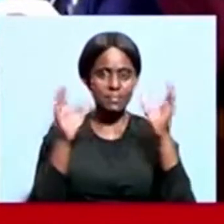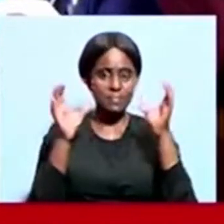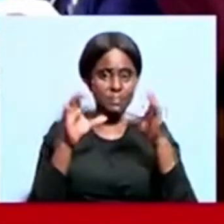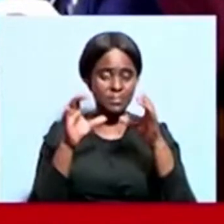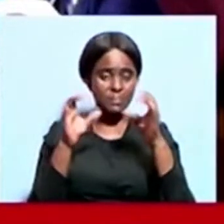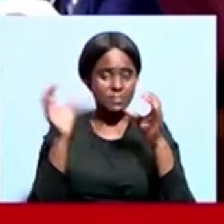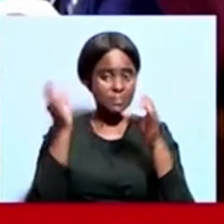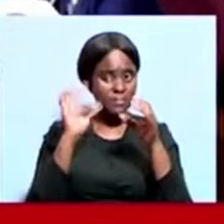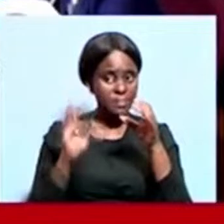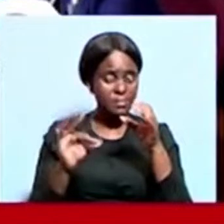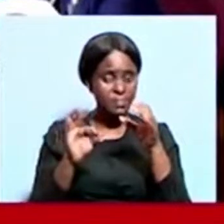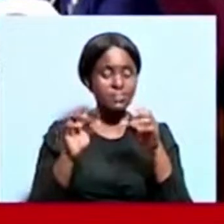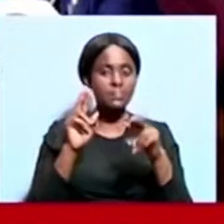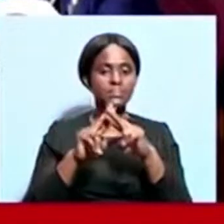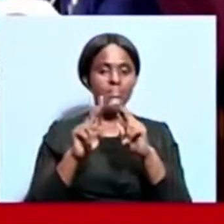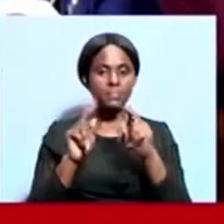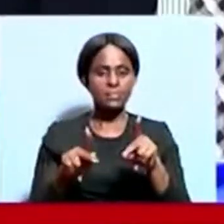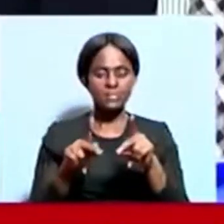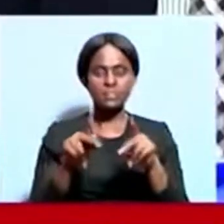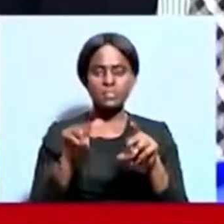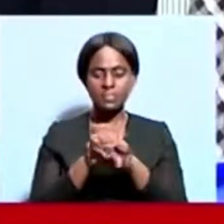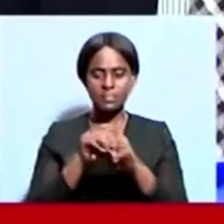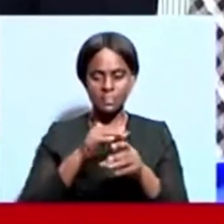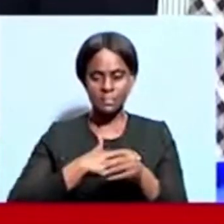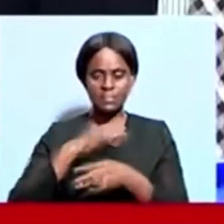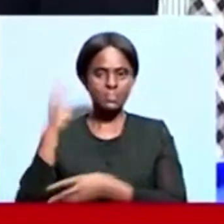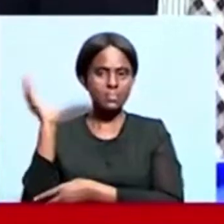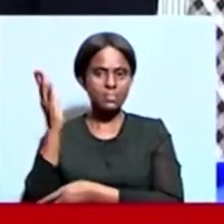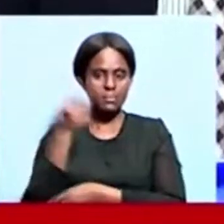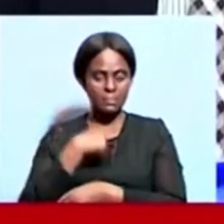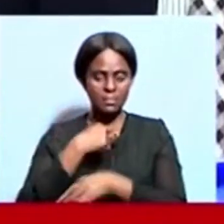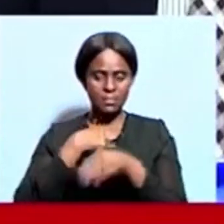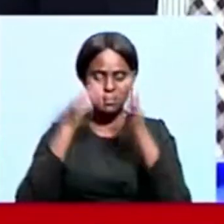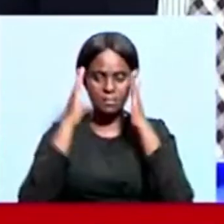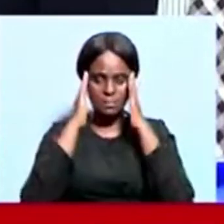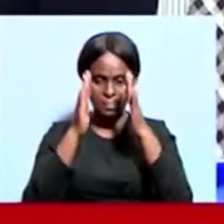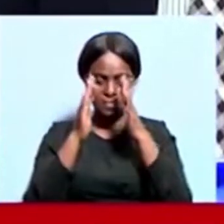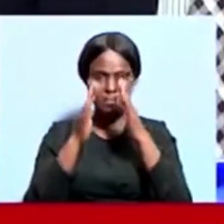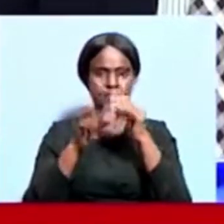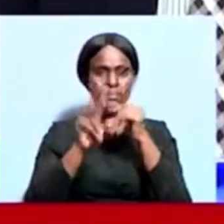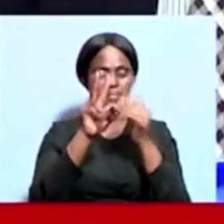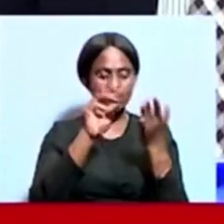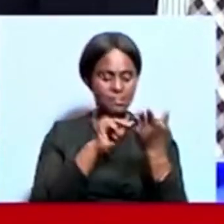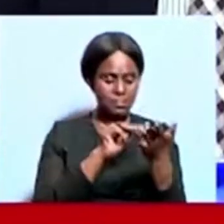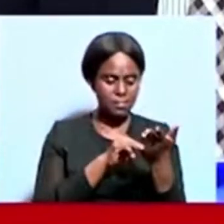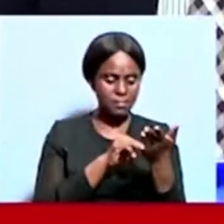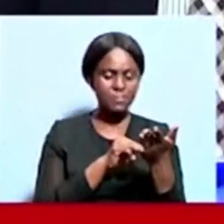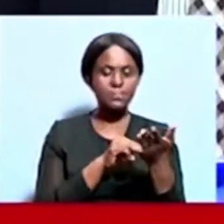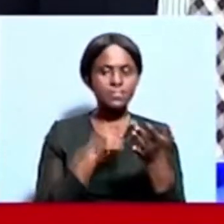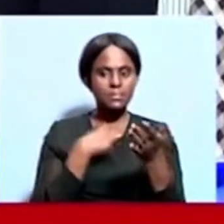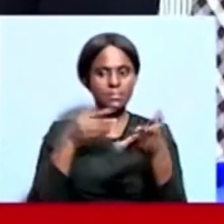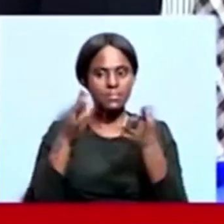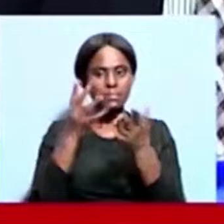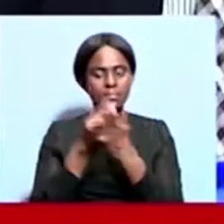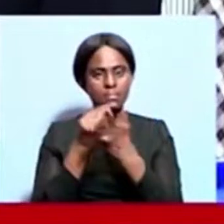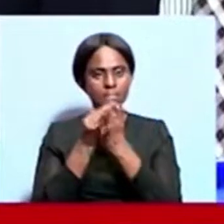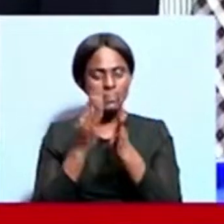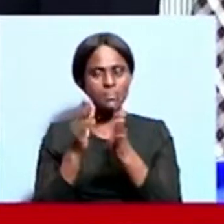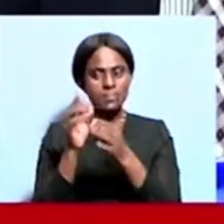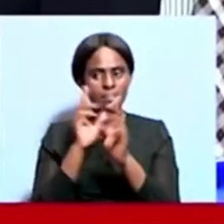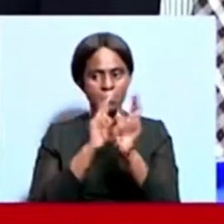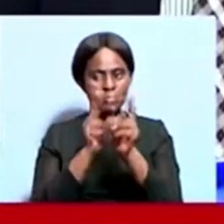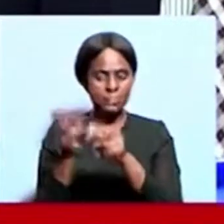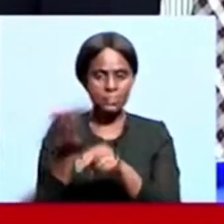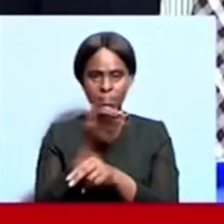very much, Chair. In my presentation, I focused on the variance of 2 million. I'll allow the Treasurer to respond to that.